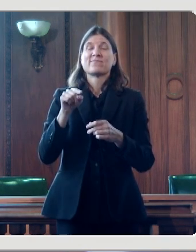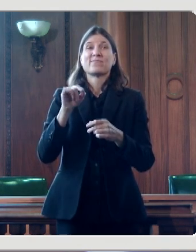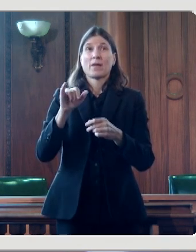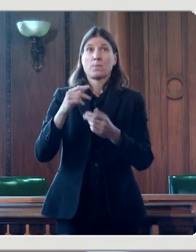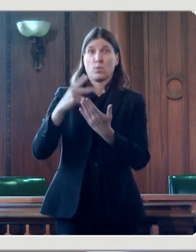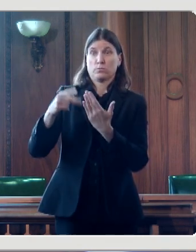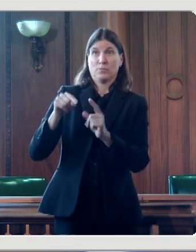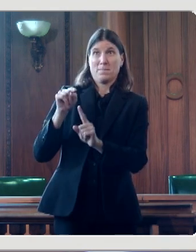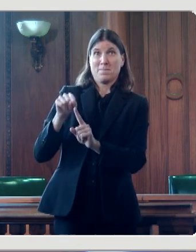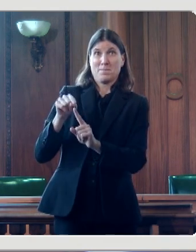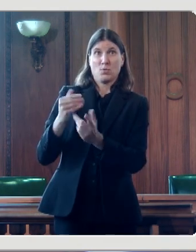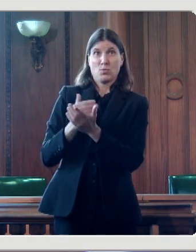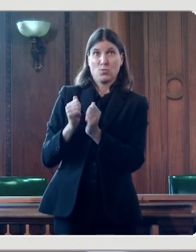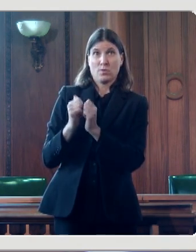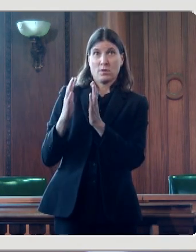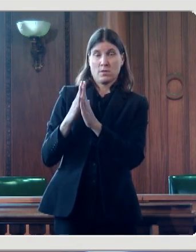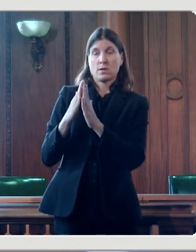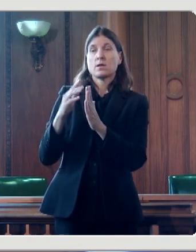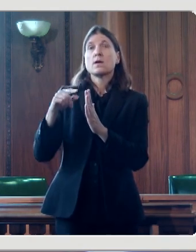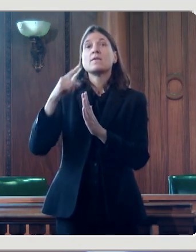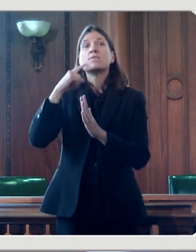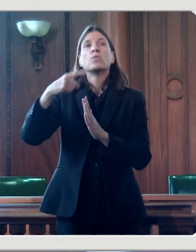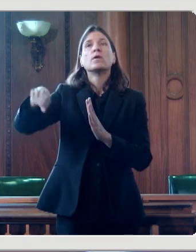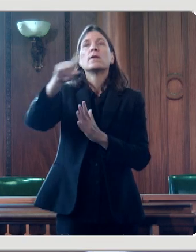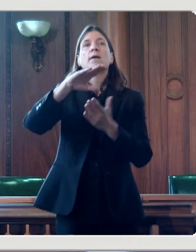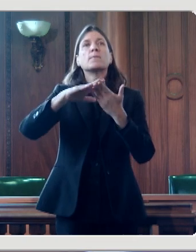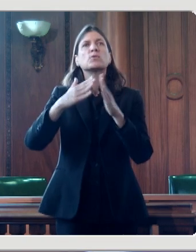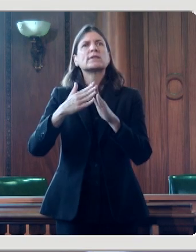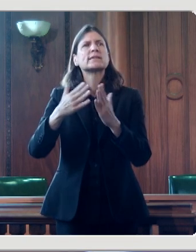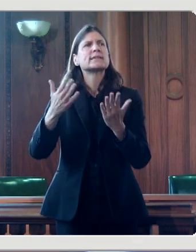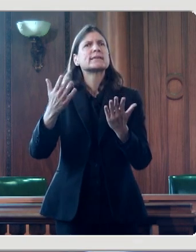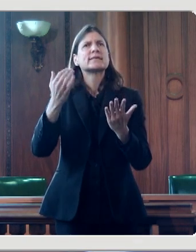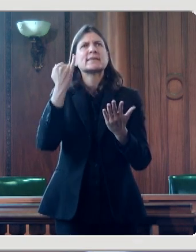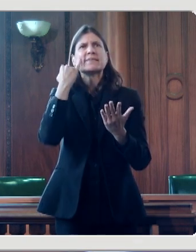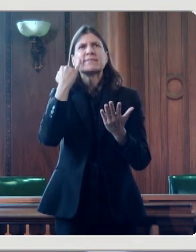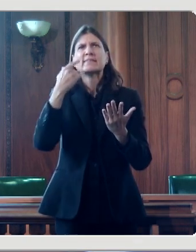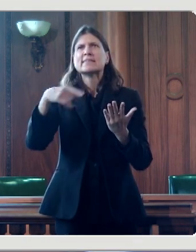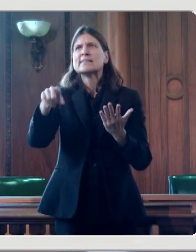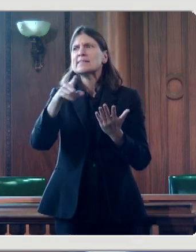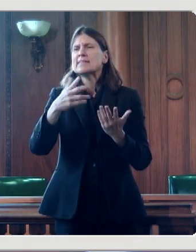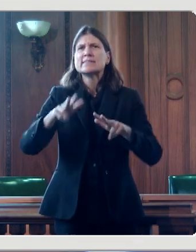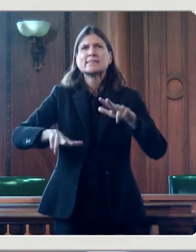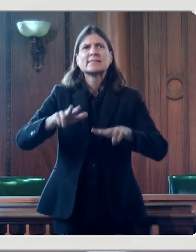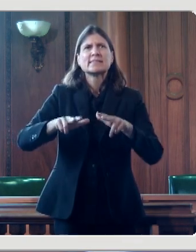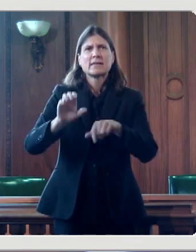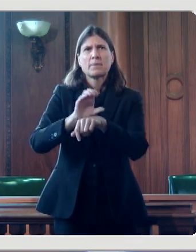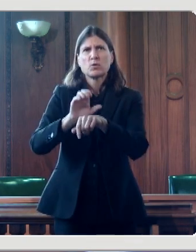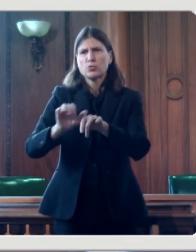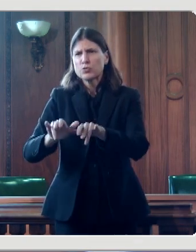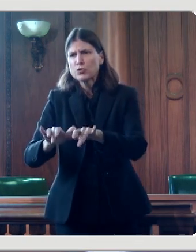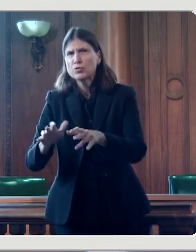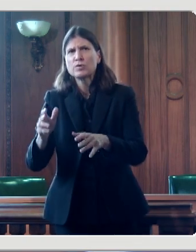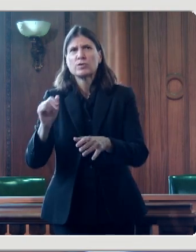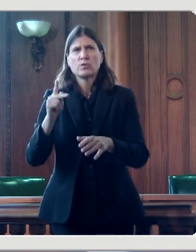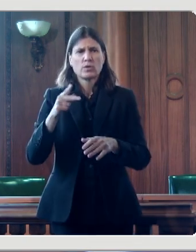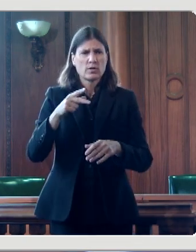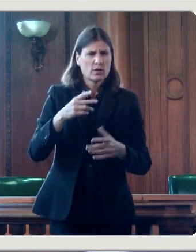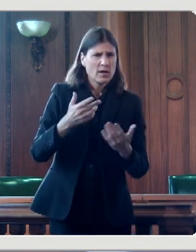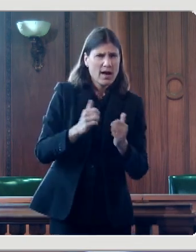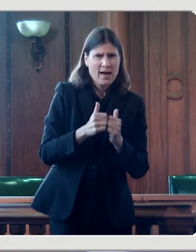that. The HR labor and law update was a status quo from Attorney Bill Mahoney and